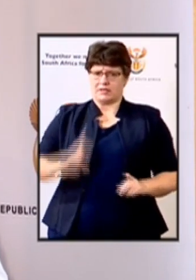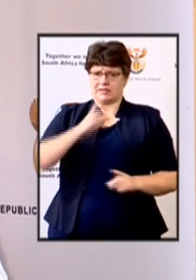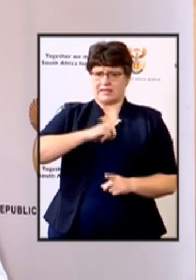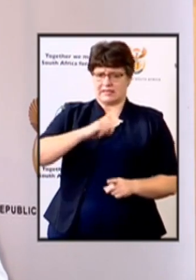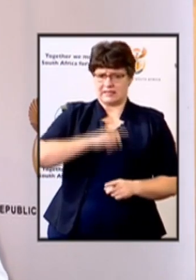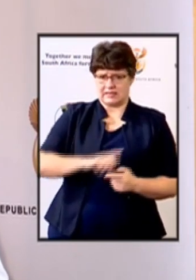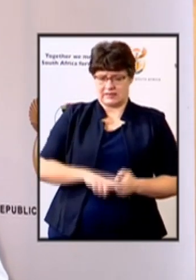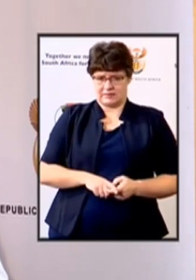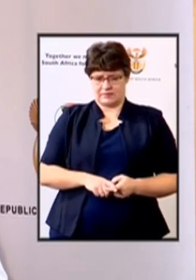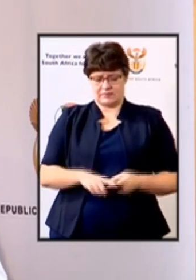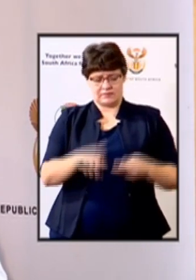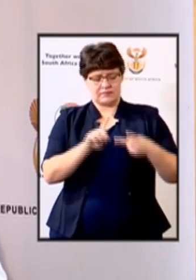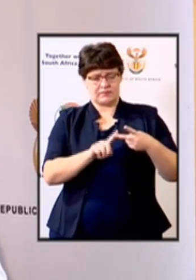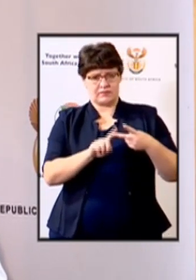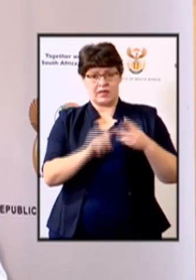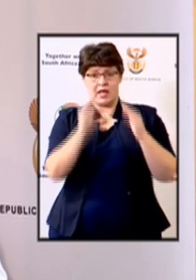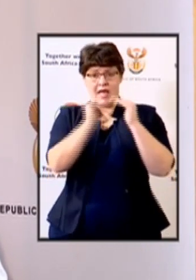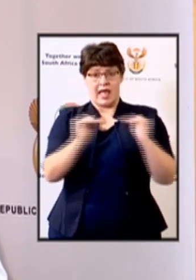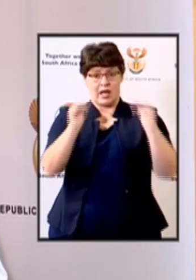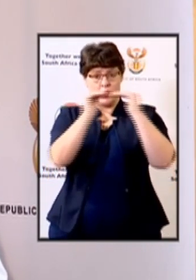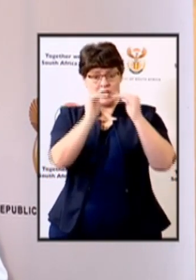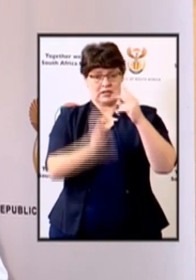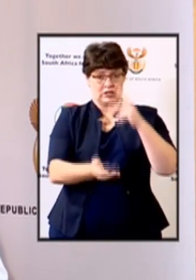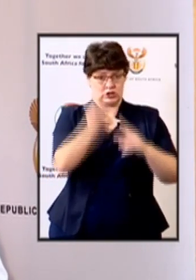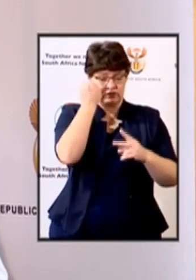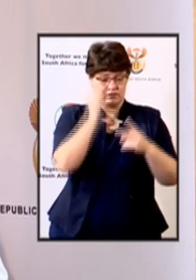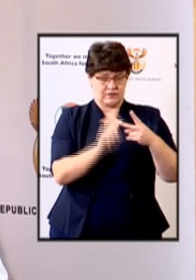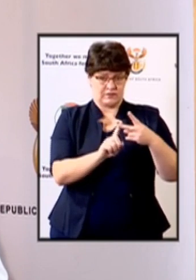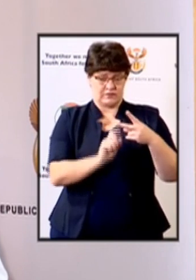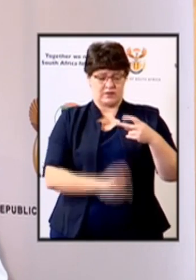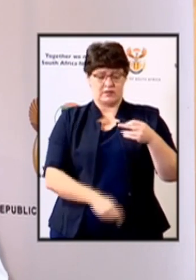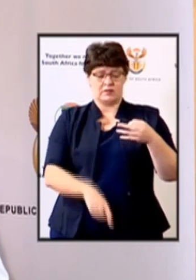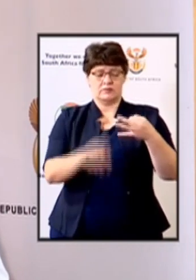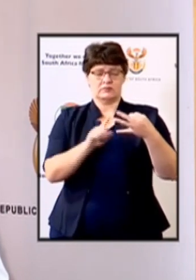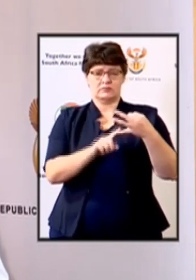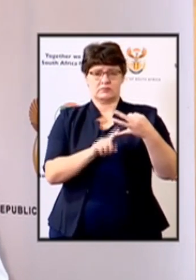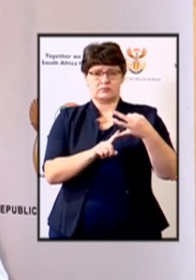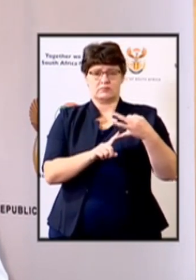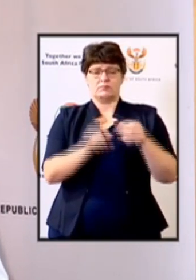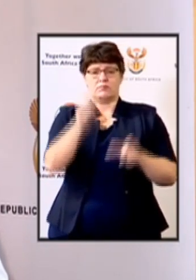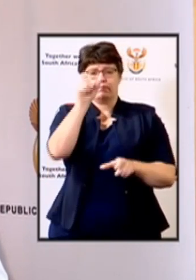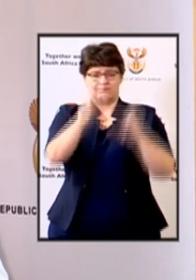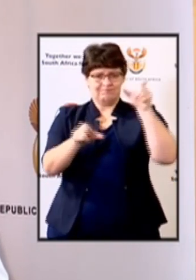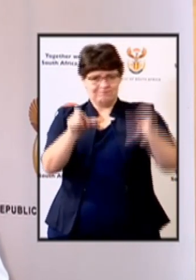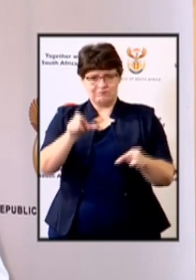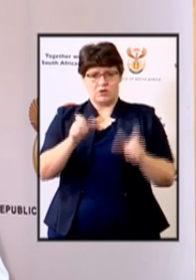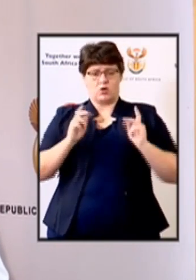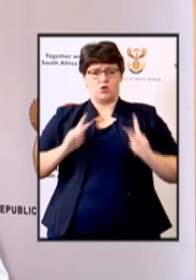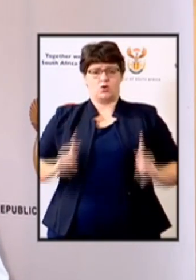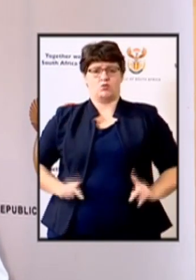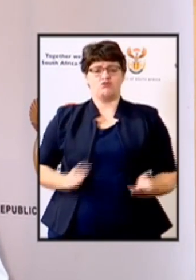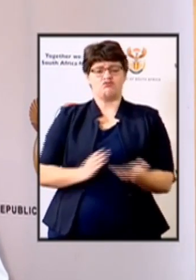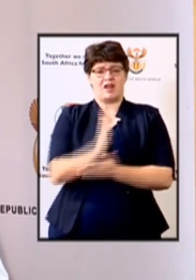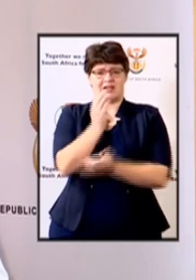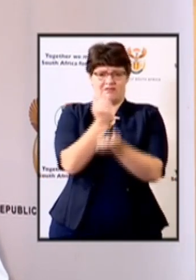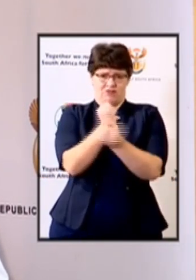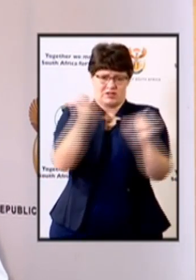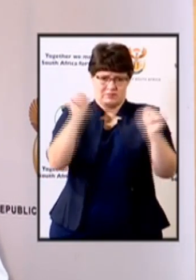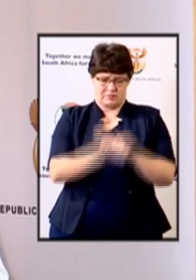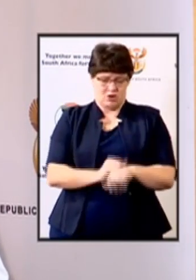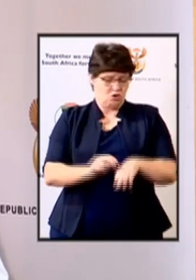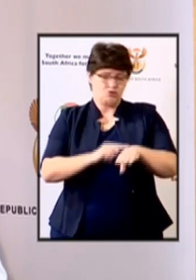the achievement of equality, and the advancement of human rights and freedoms,